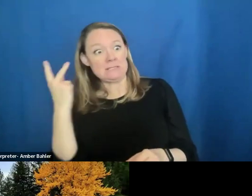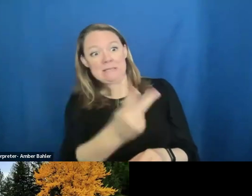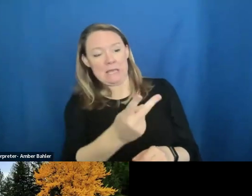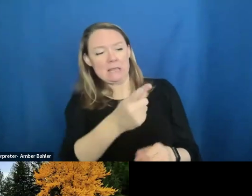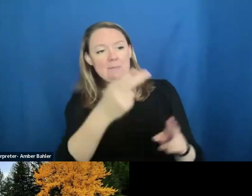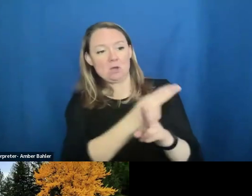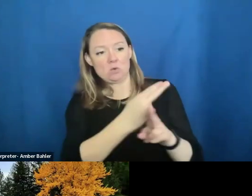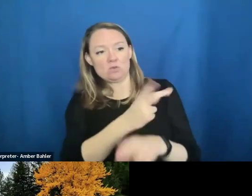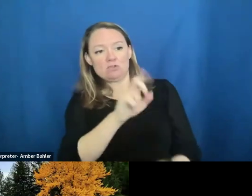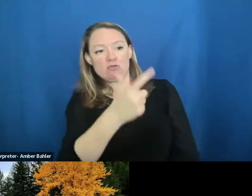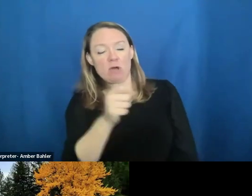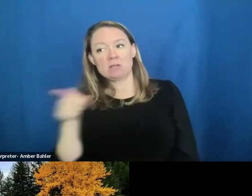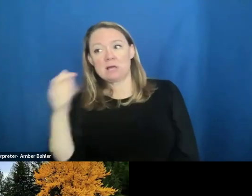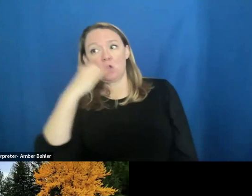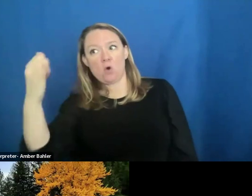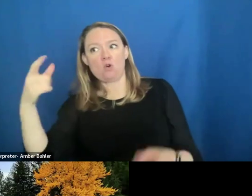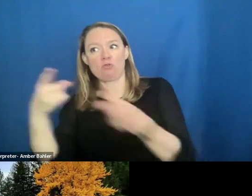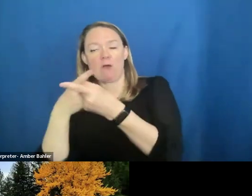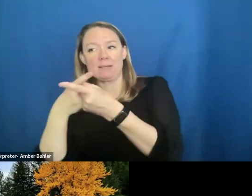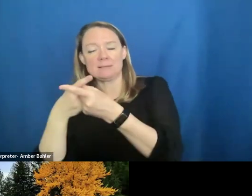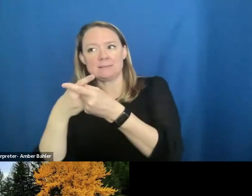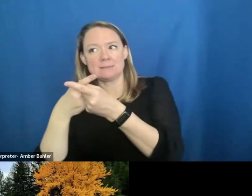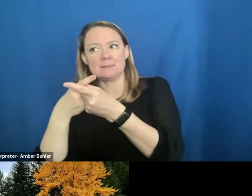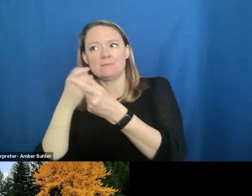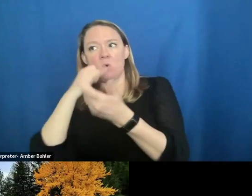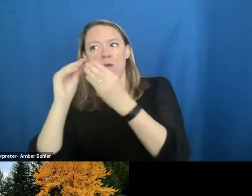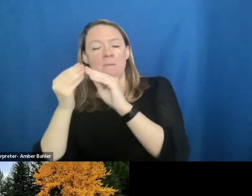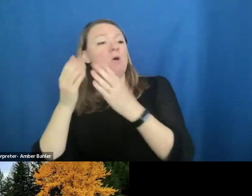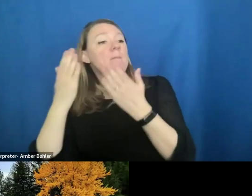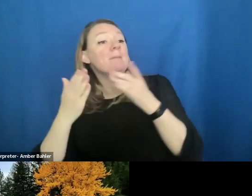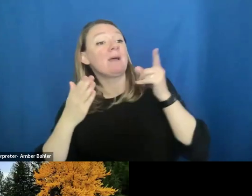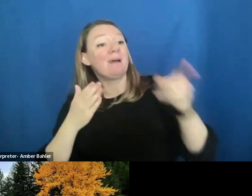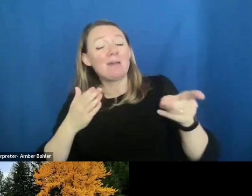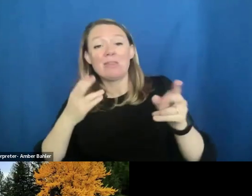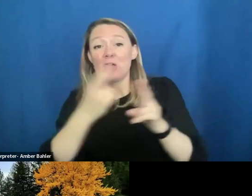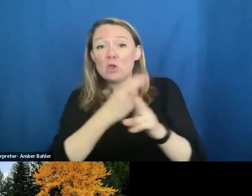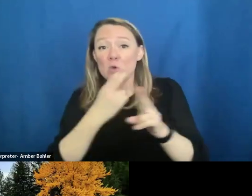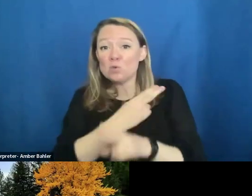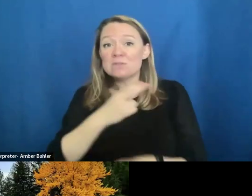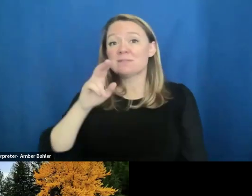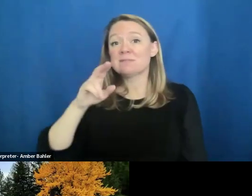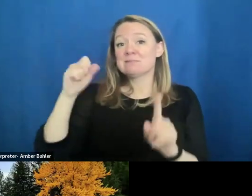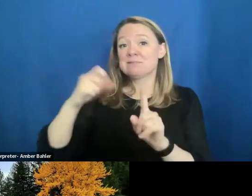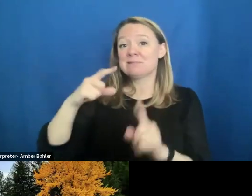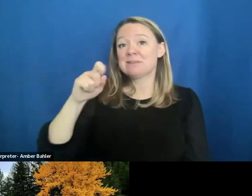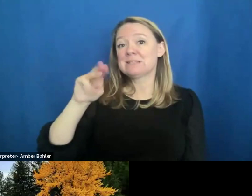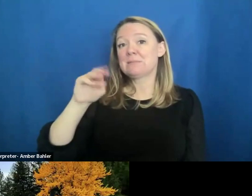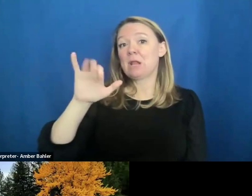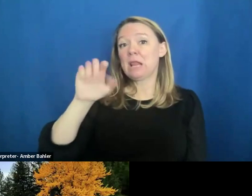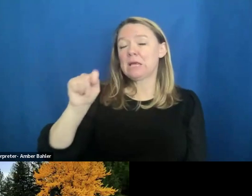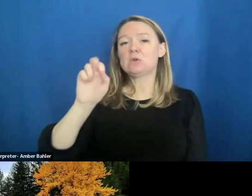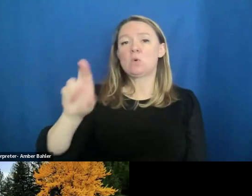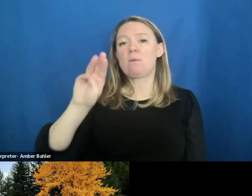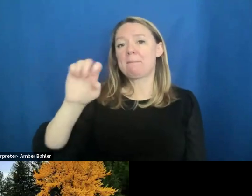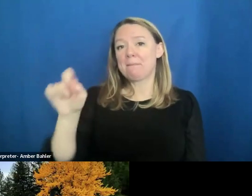or methamphetamines and acting like they have an acute psychosis. It's not so common, but PCP,